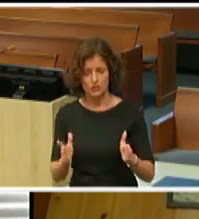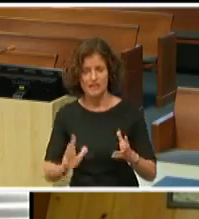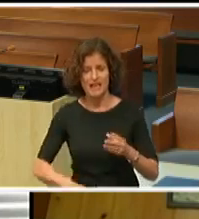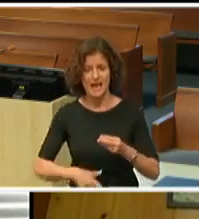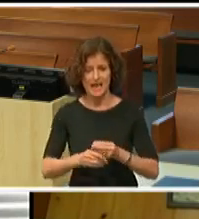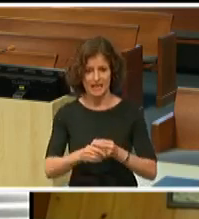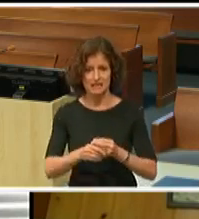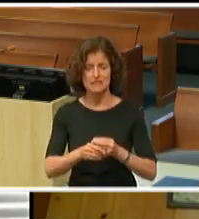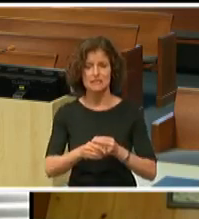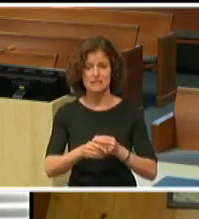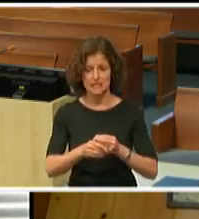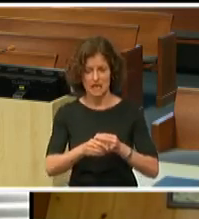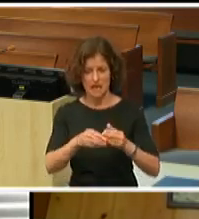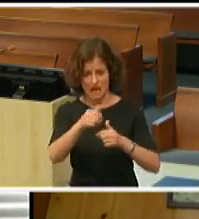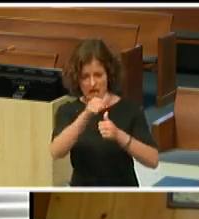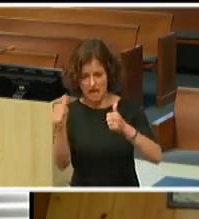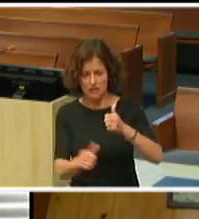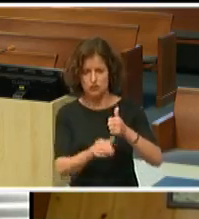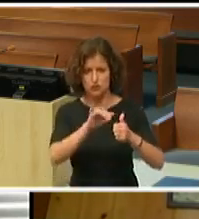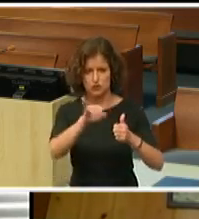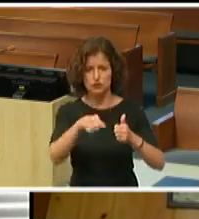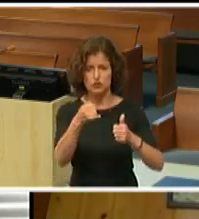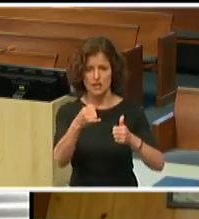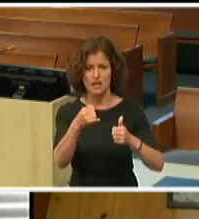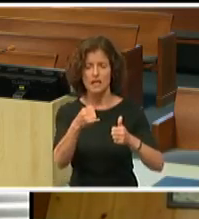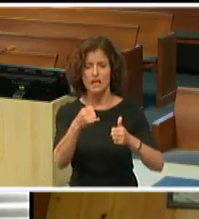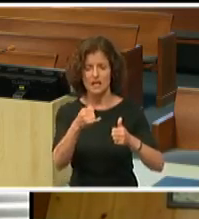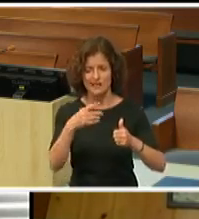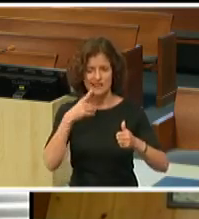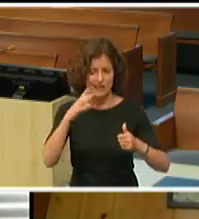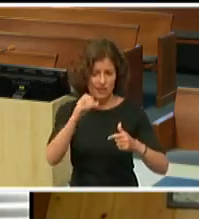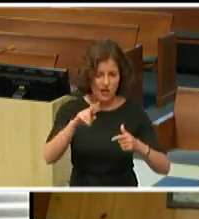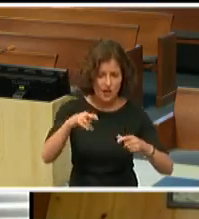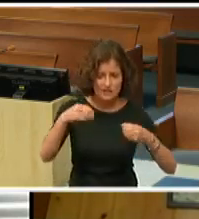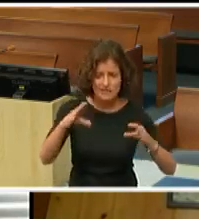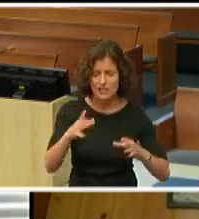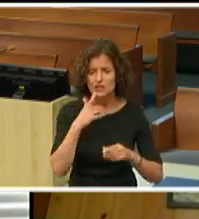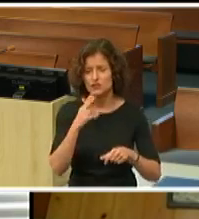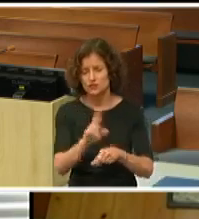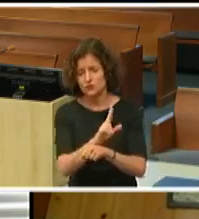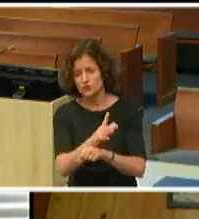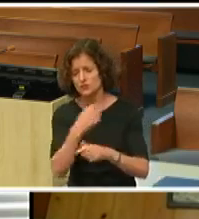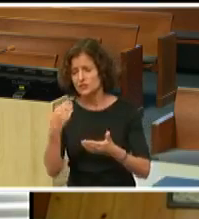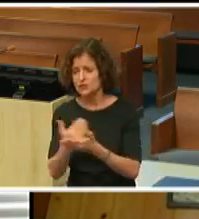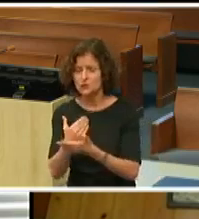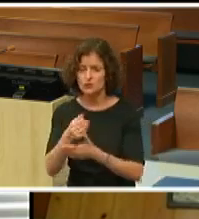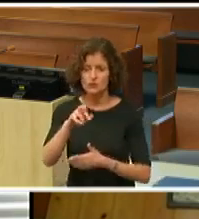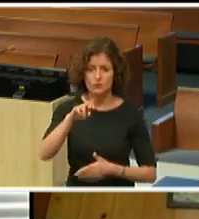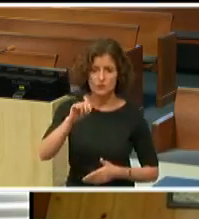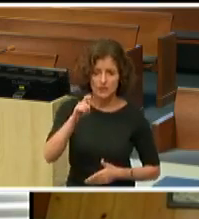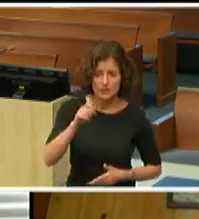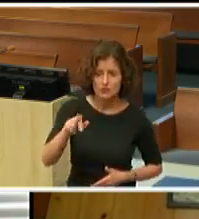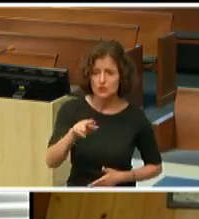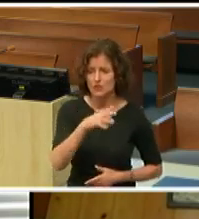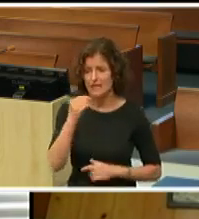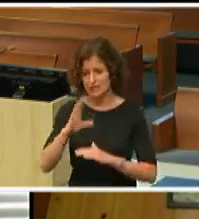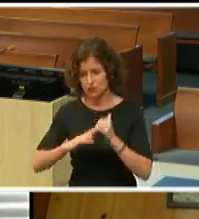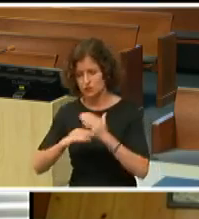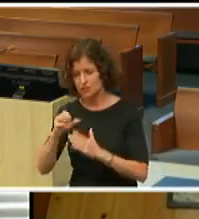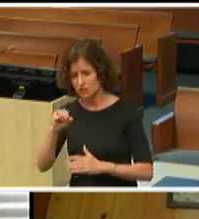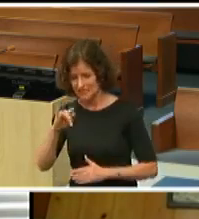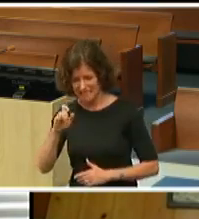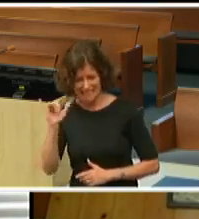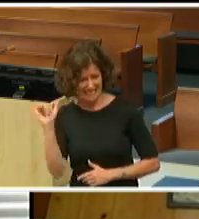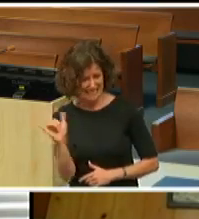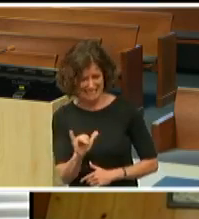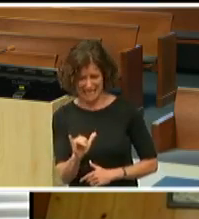added under J, automobile dealers, used and new, realtors and construction sites. Is that your draft, Hutch?